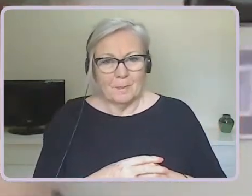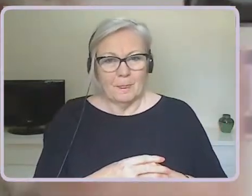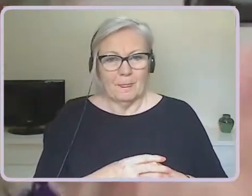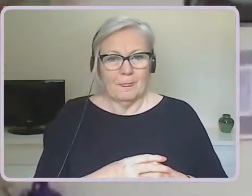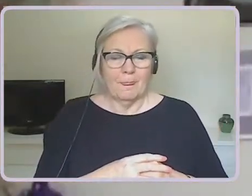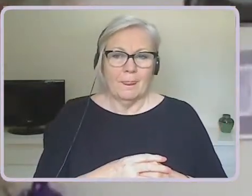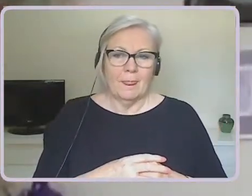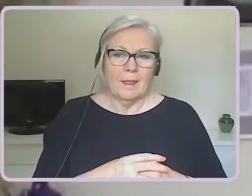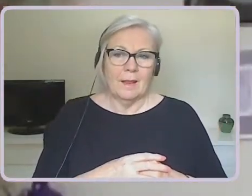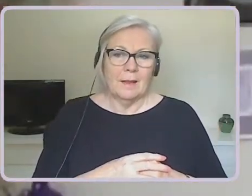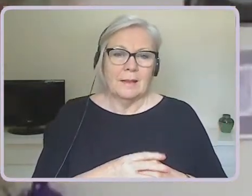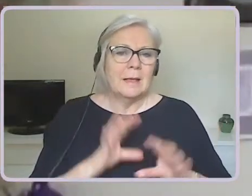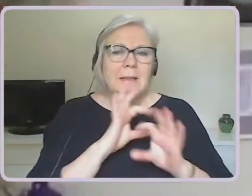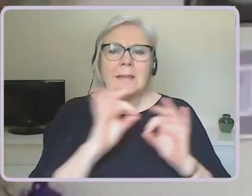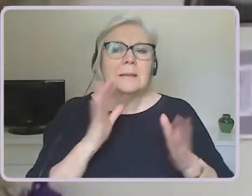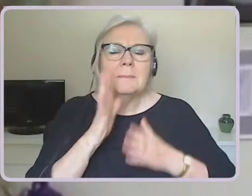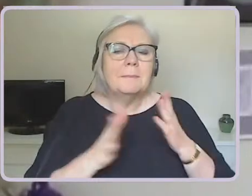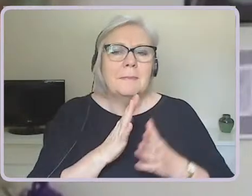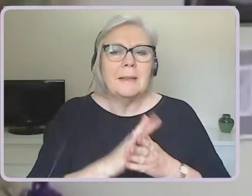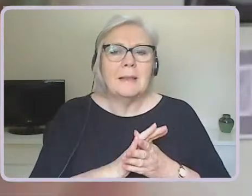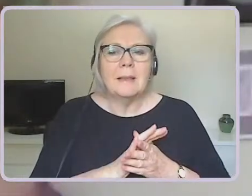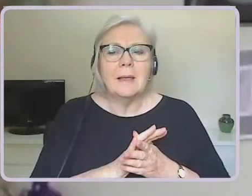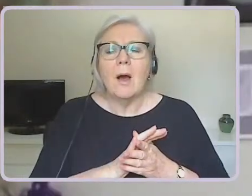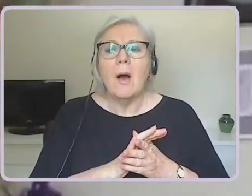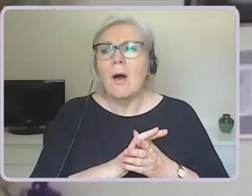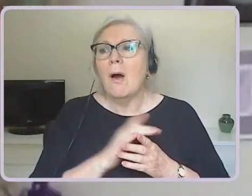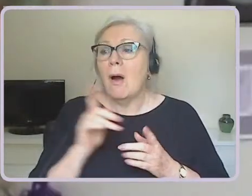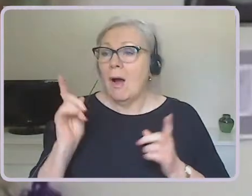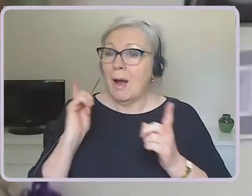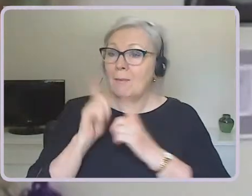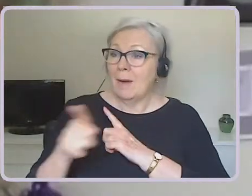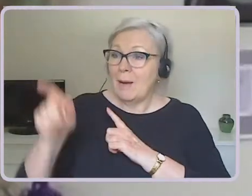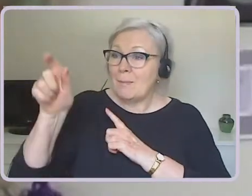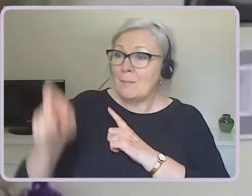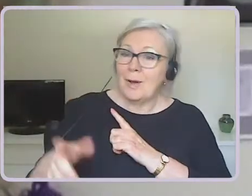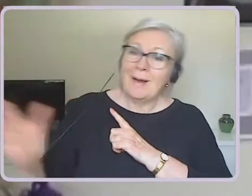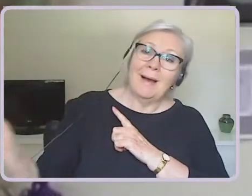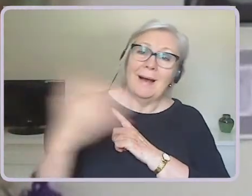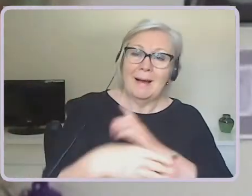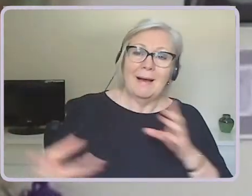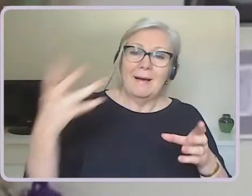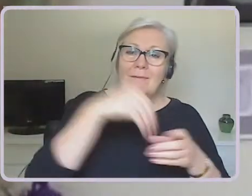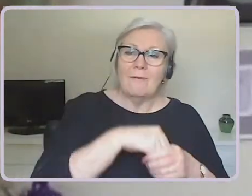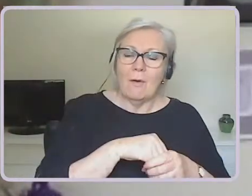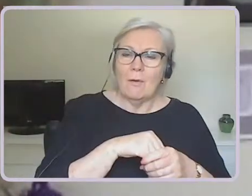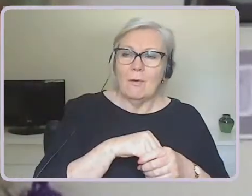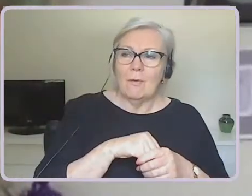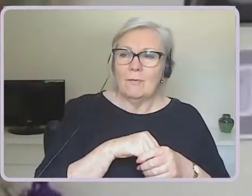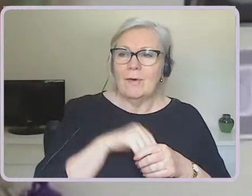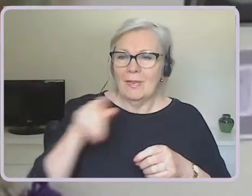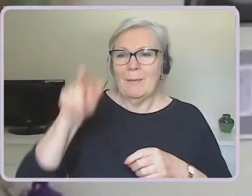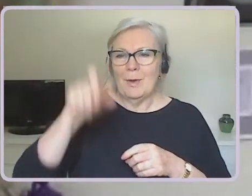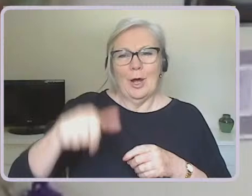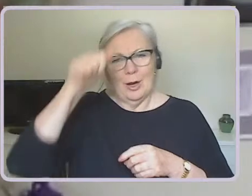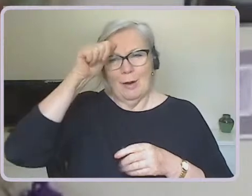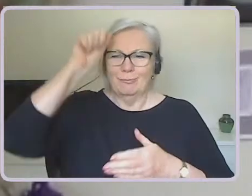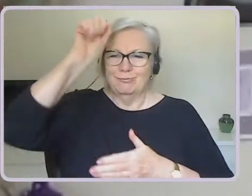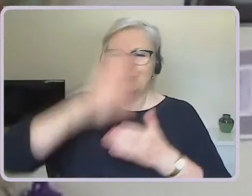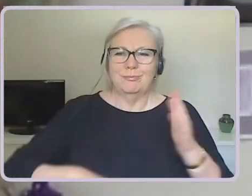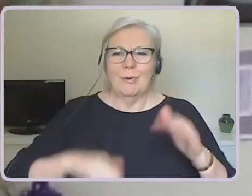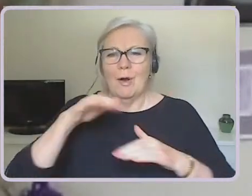some passing person with disability in the street suddenly becoming an expert in all matters disability. It's about having enough